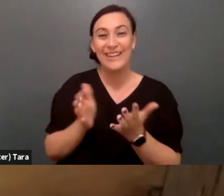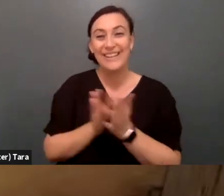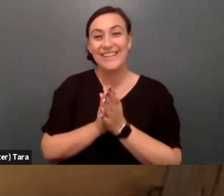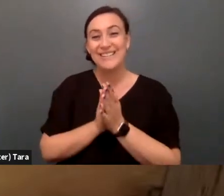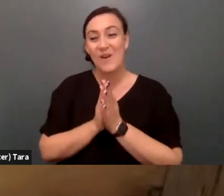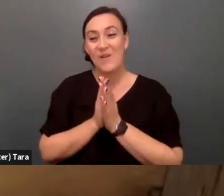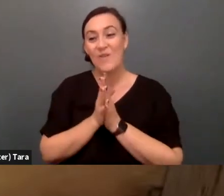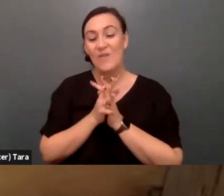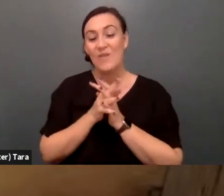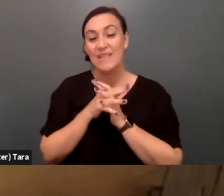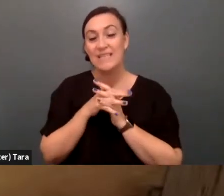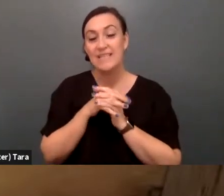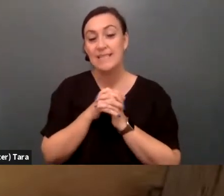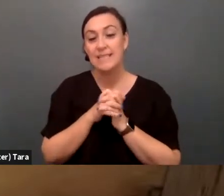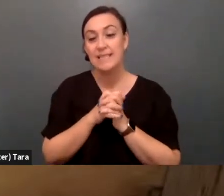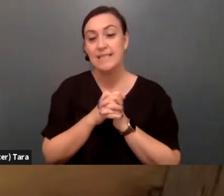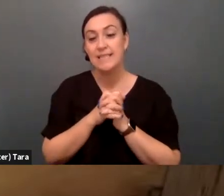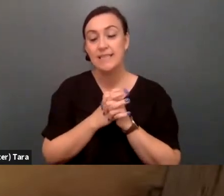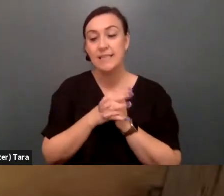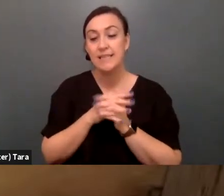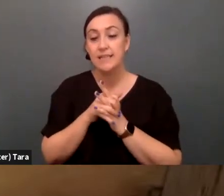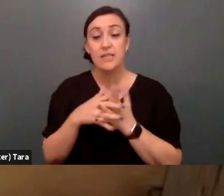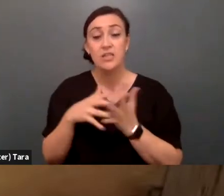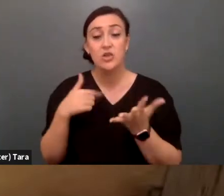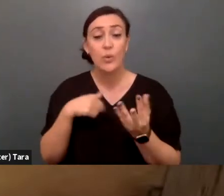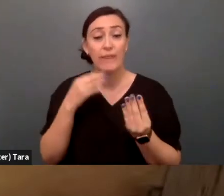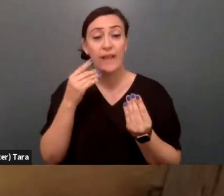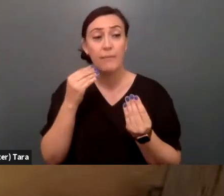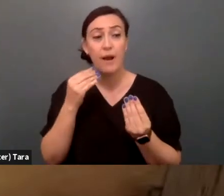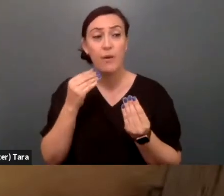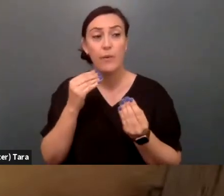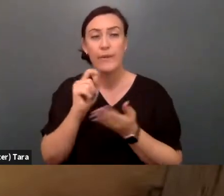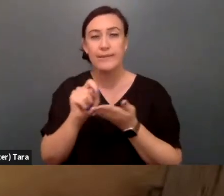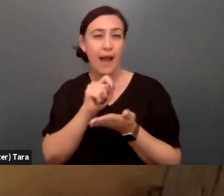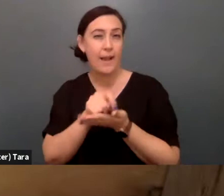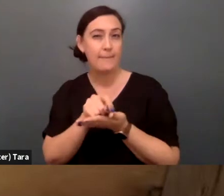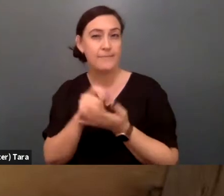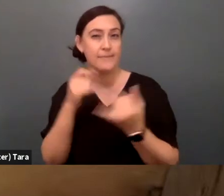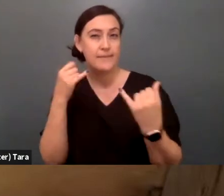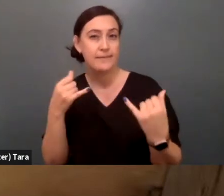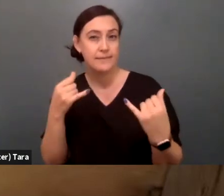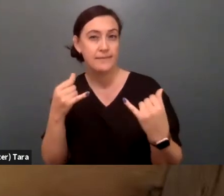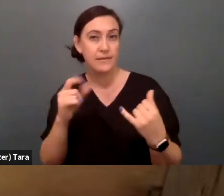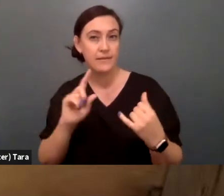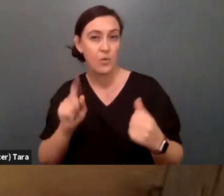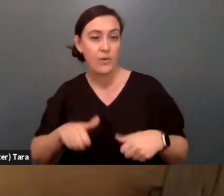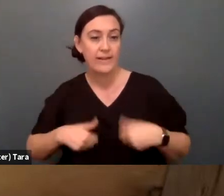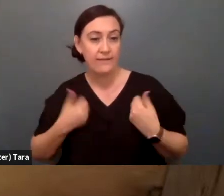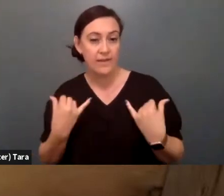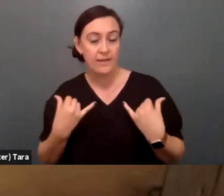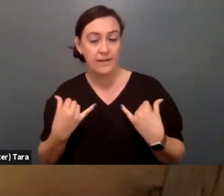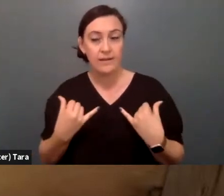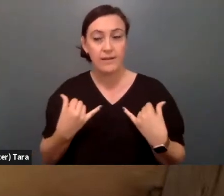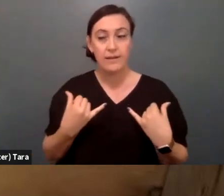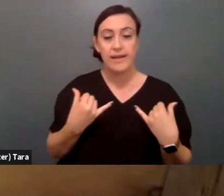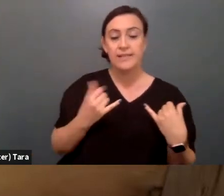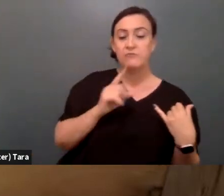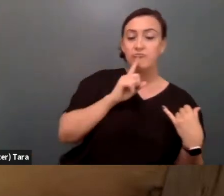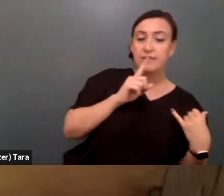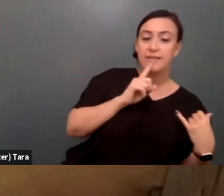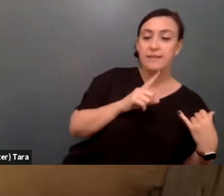it's, as we think about the time in which we're living, it's really been, I don't know,